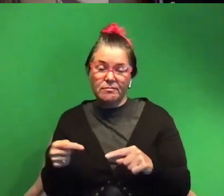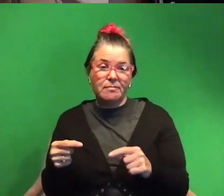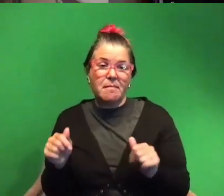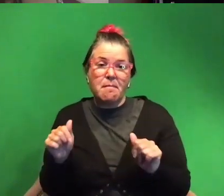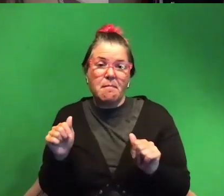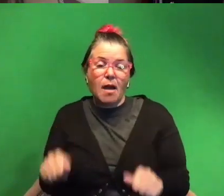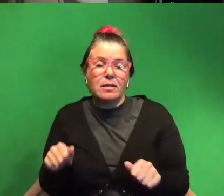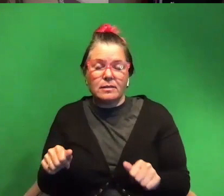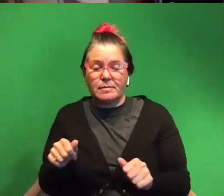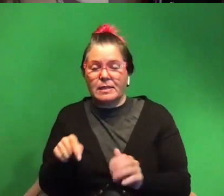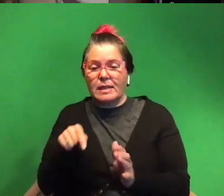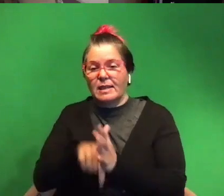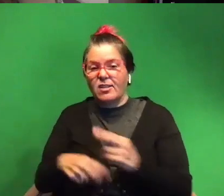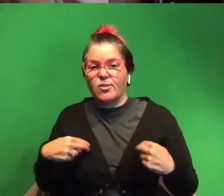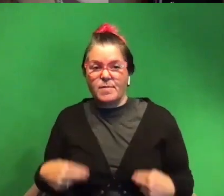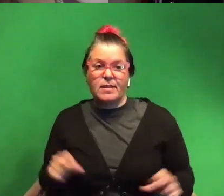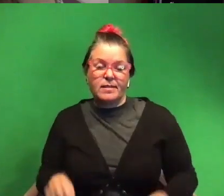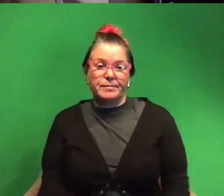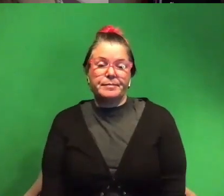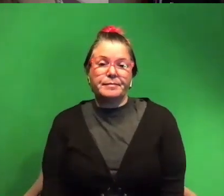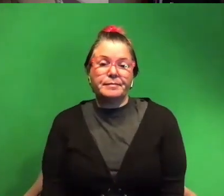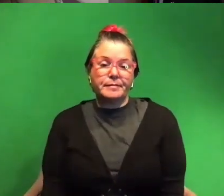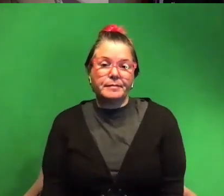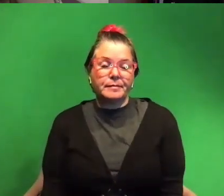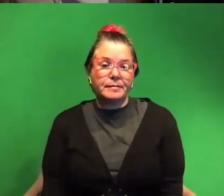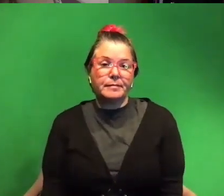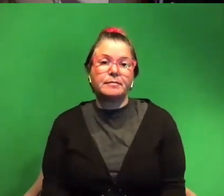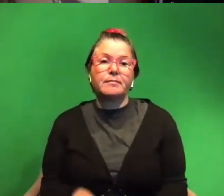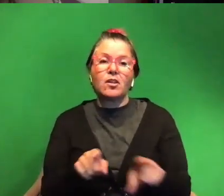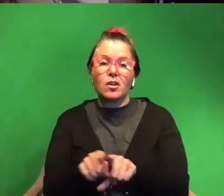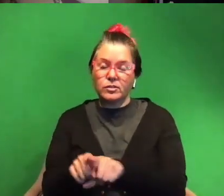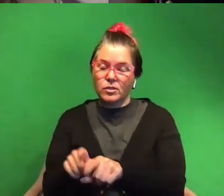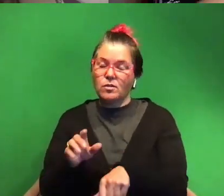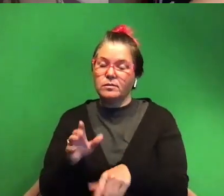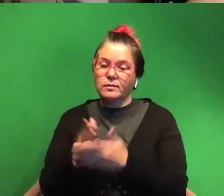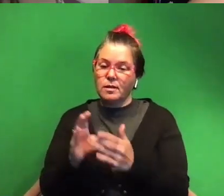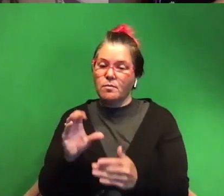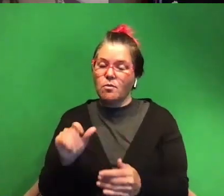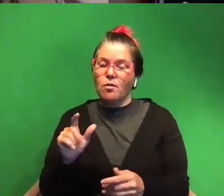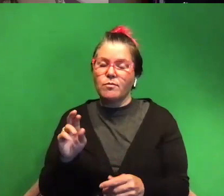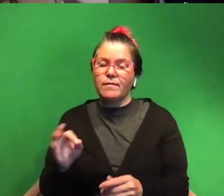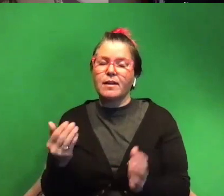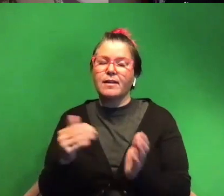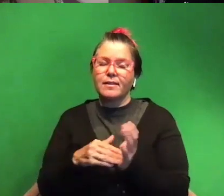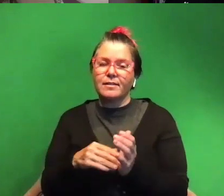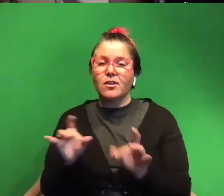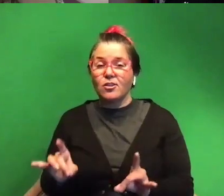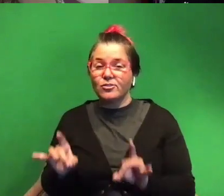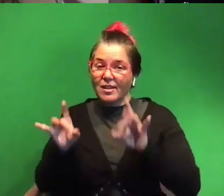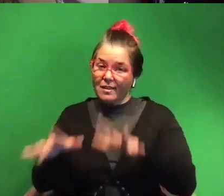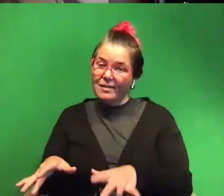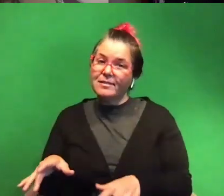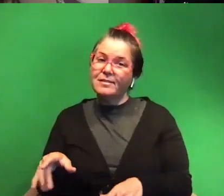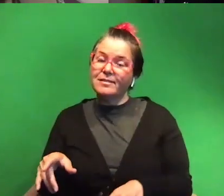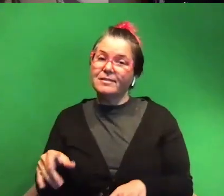certain circumstances, kill a human being. There are also, on some coral reefs, especially again in places like Australia, where